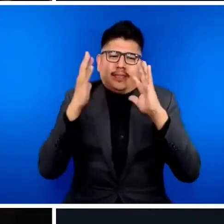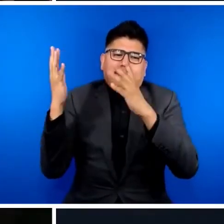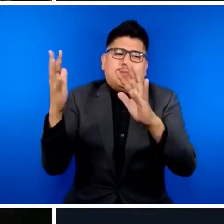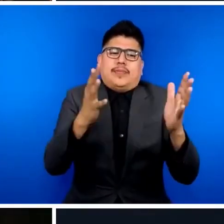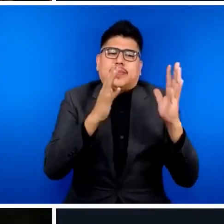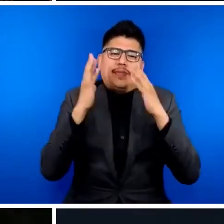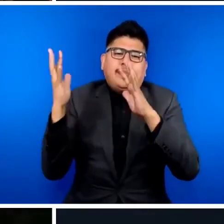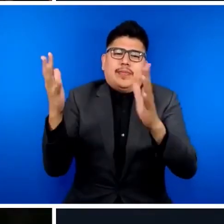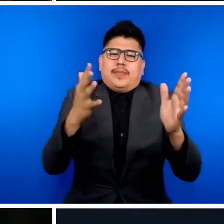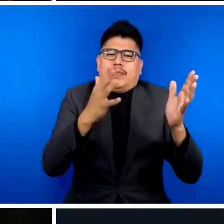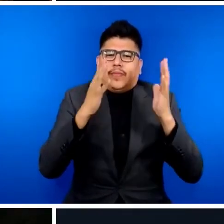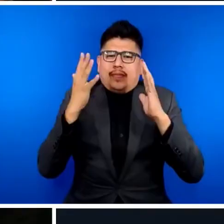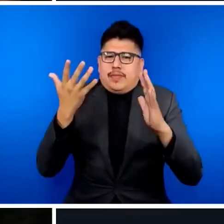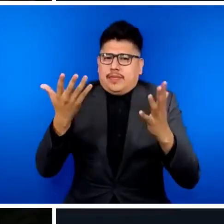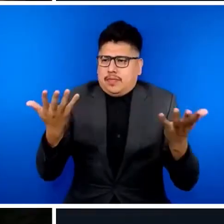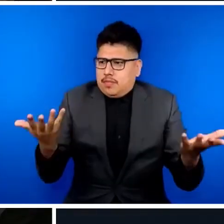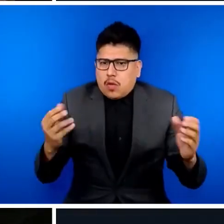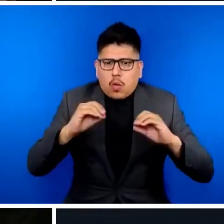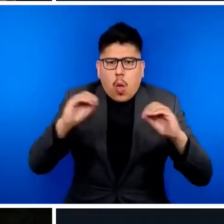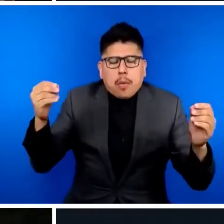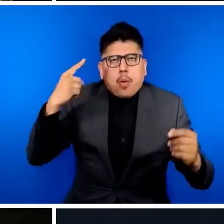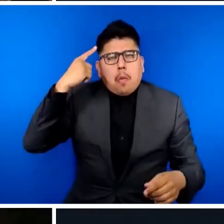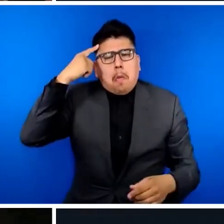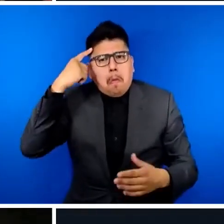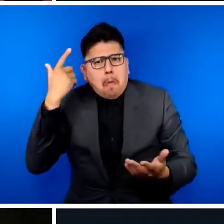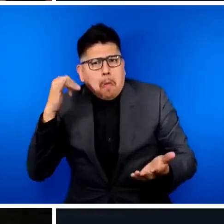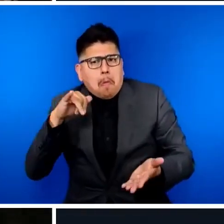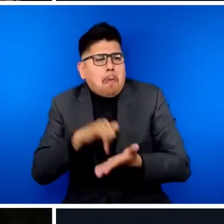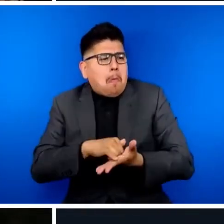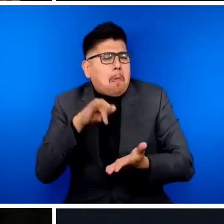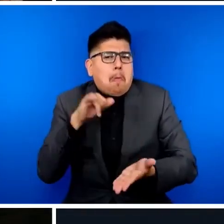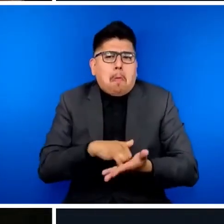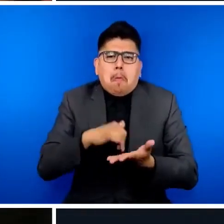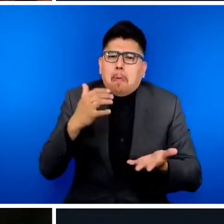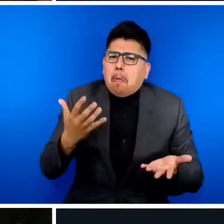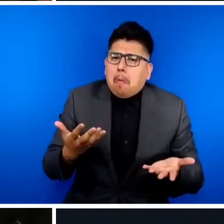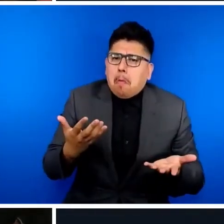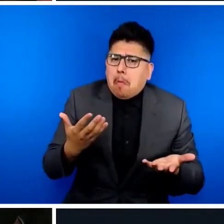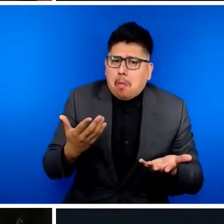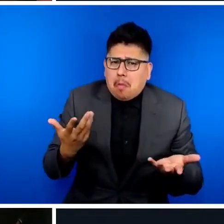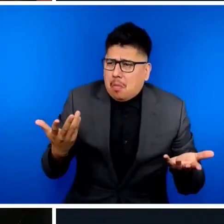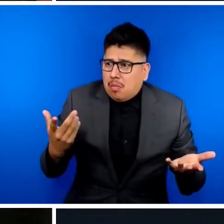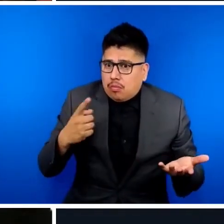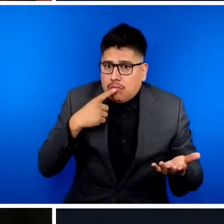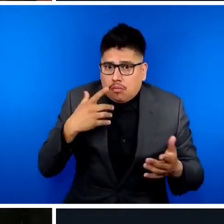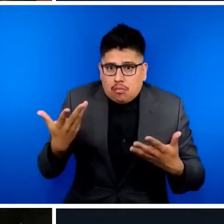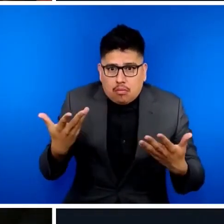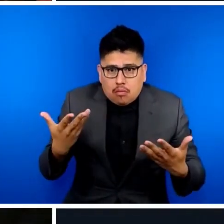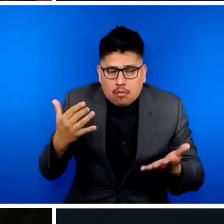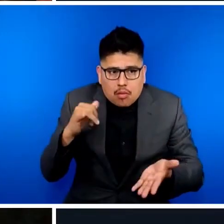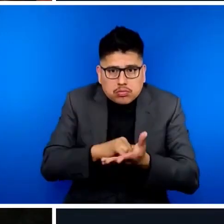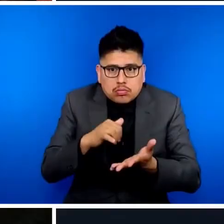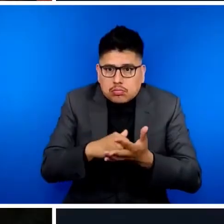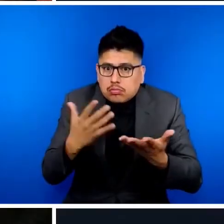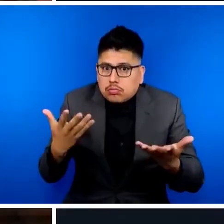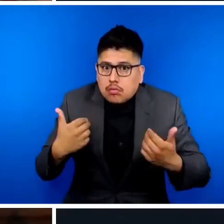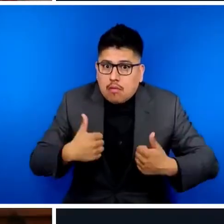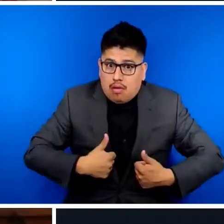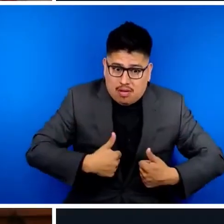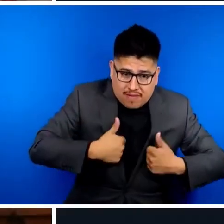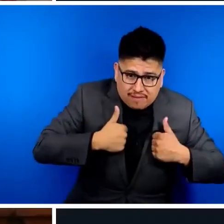Nobody thought it was possible. Nobody thought that was possible. Both living and dead. And those